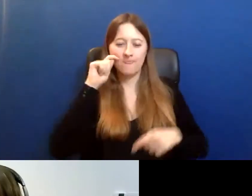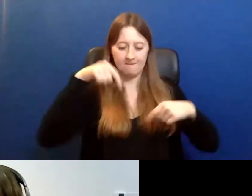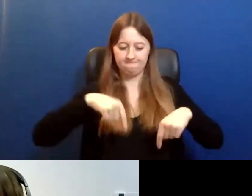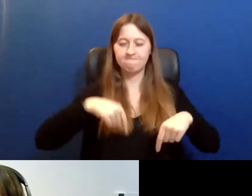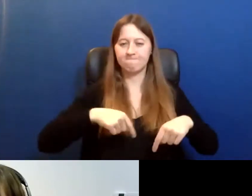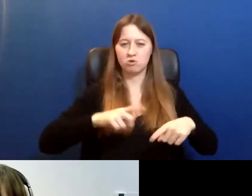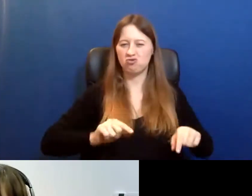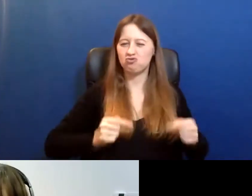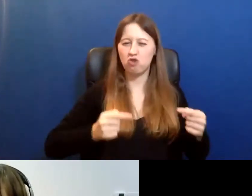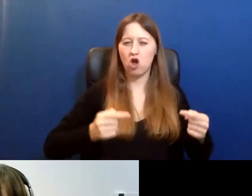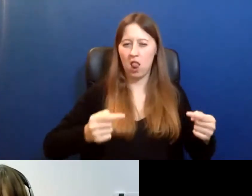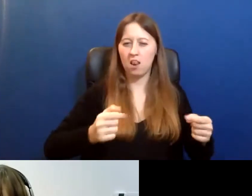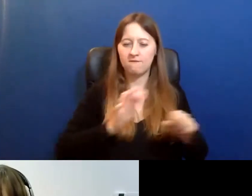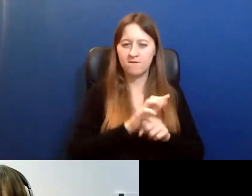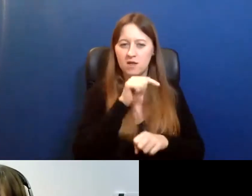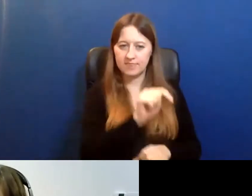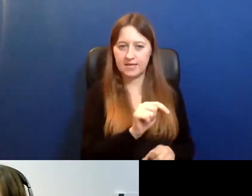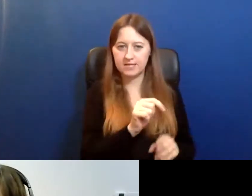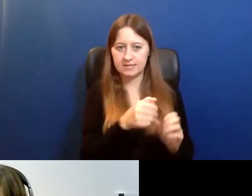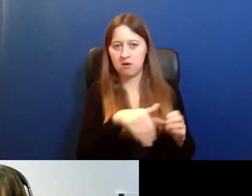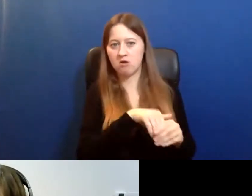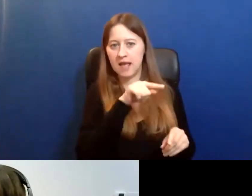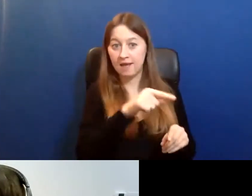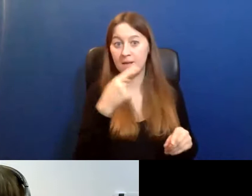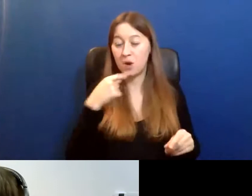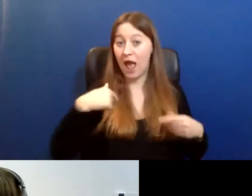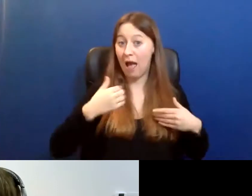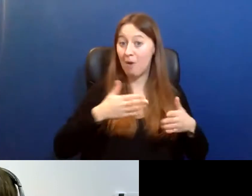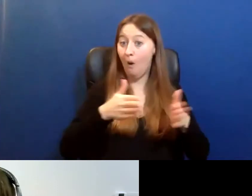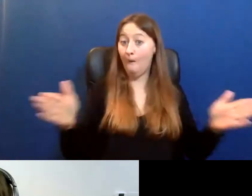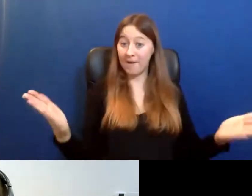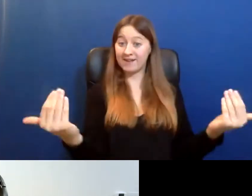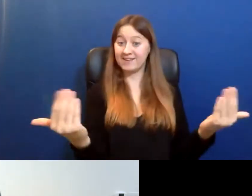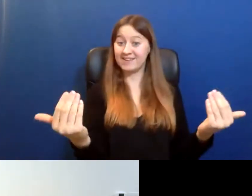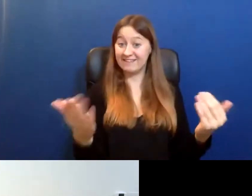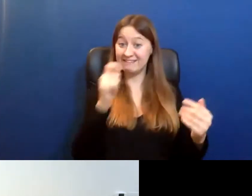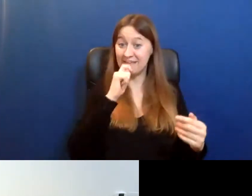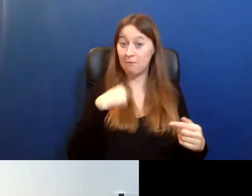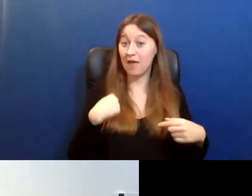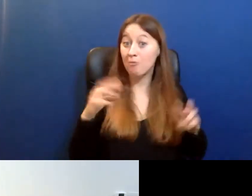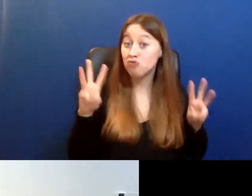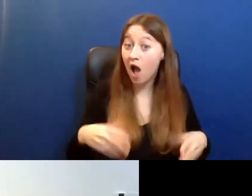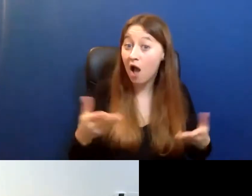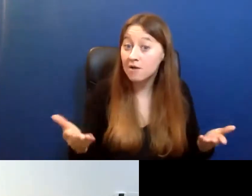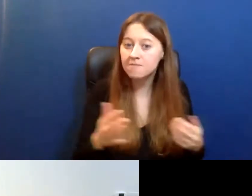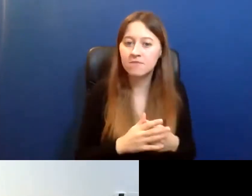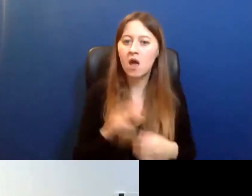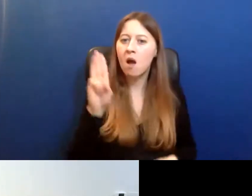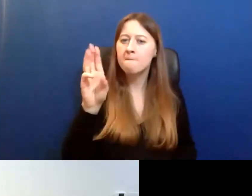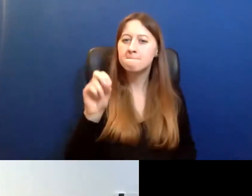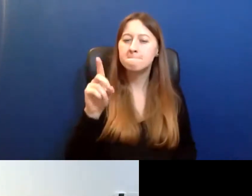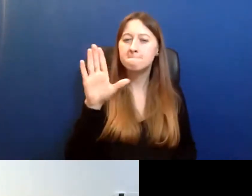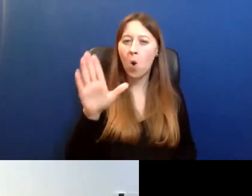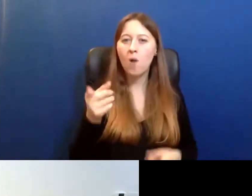in this context, but I would be open to somebody telling me that I'm wrong on that. Paul, your question here, would there be a role for